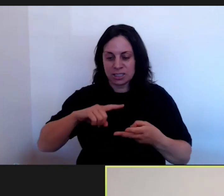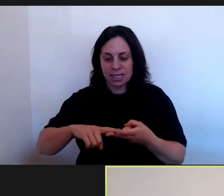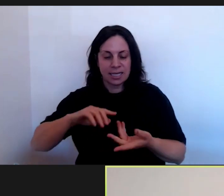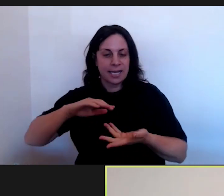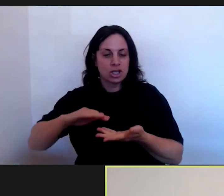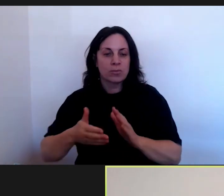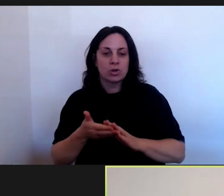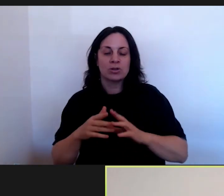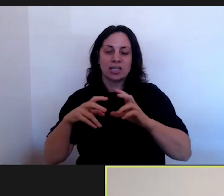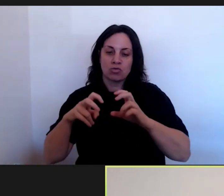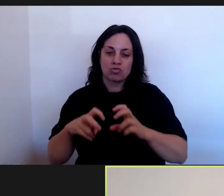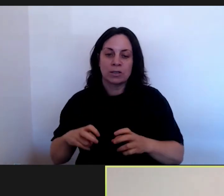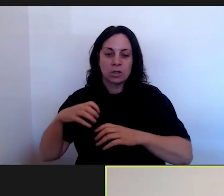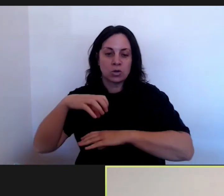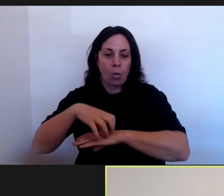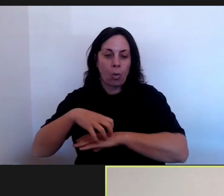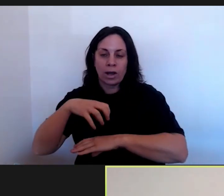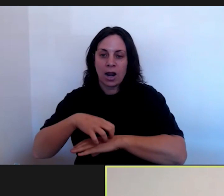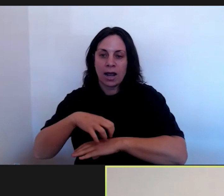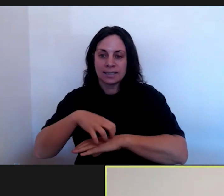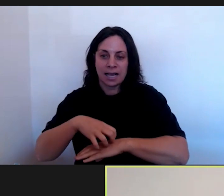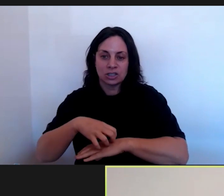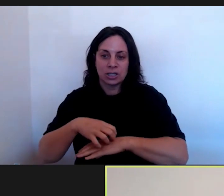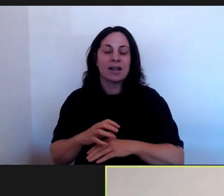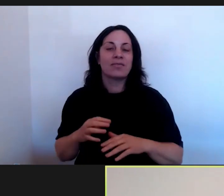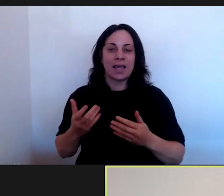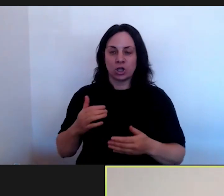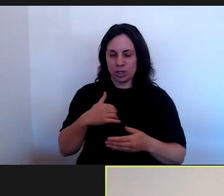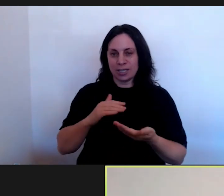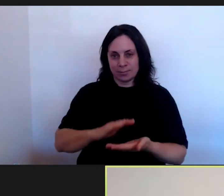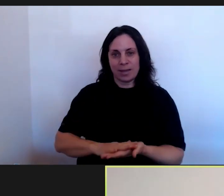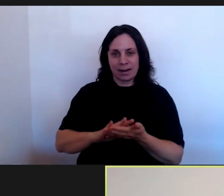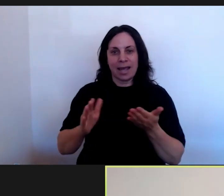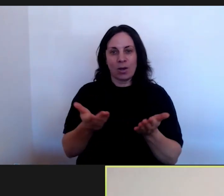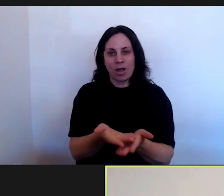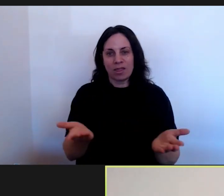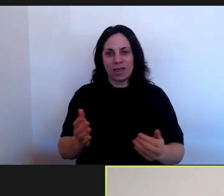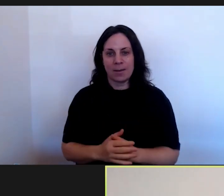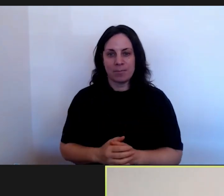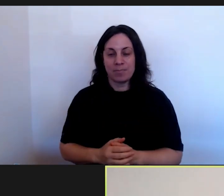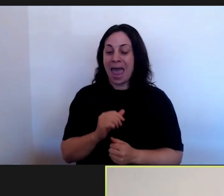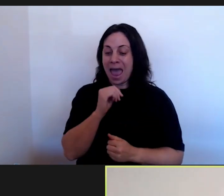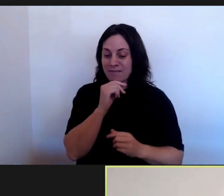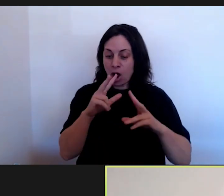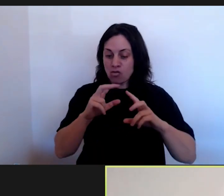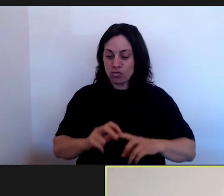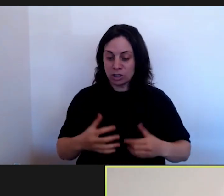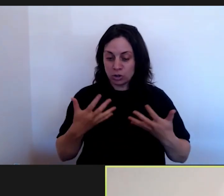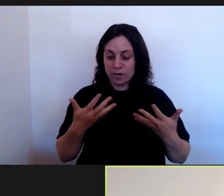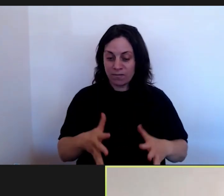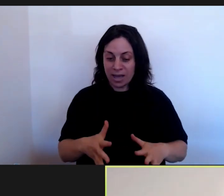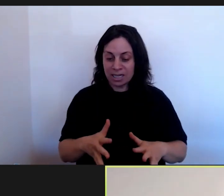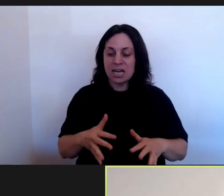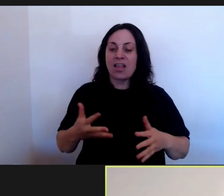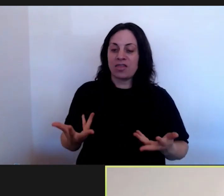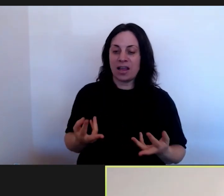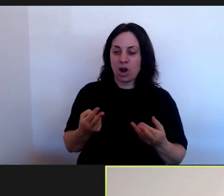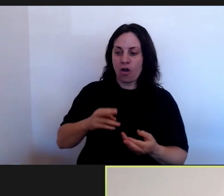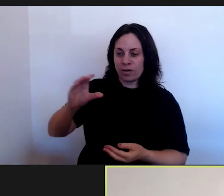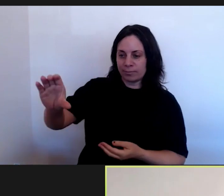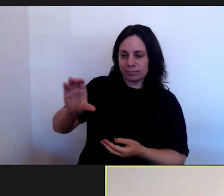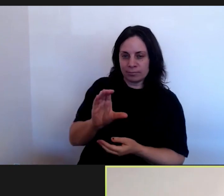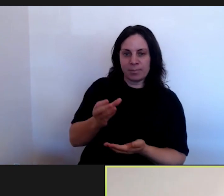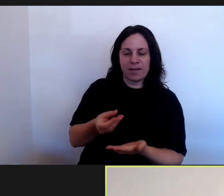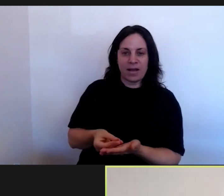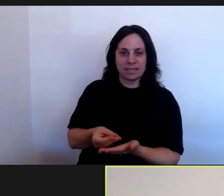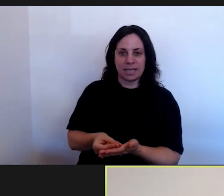research, saying, we need to do this so that we can get funding, like Daniel said, because without the numbers, without the statistics, it's